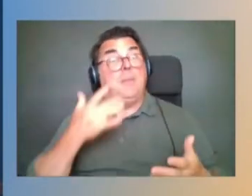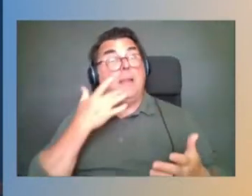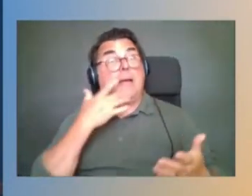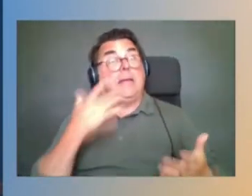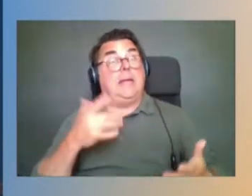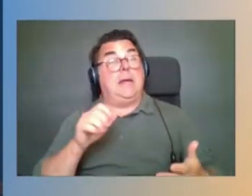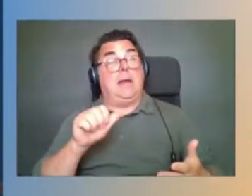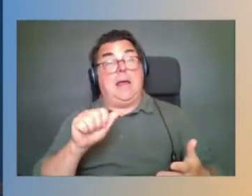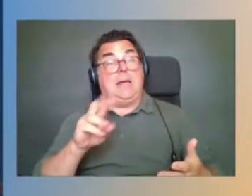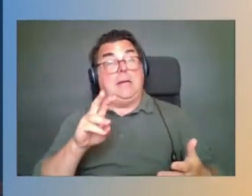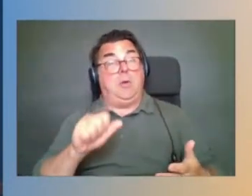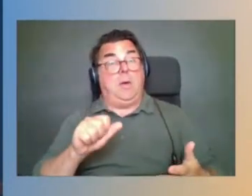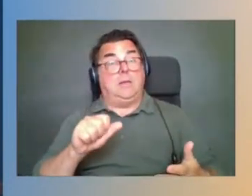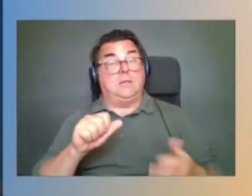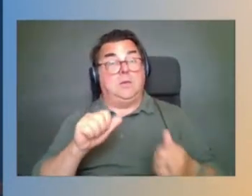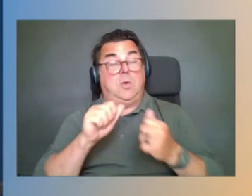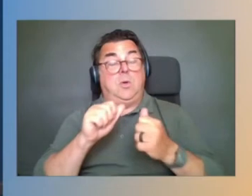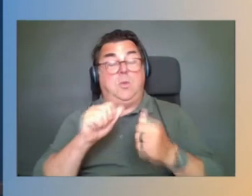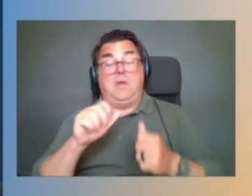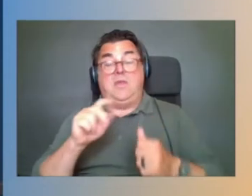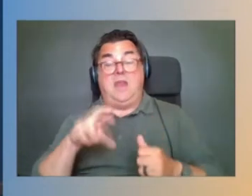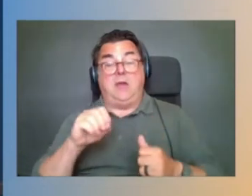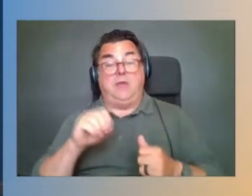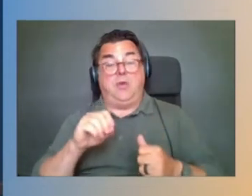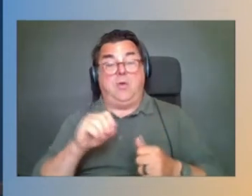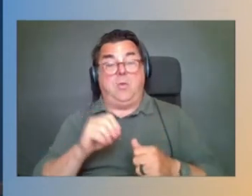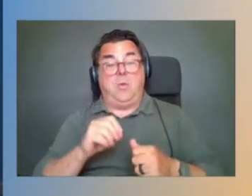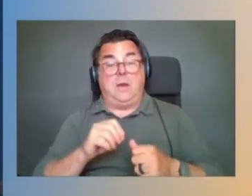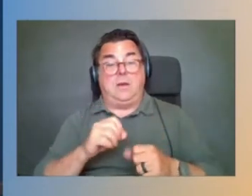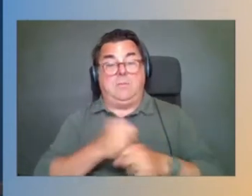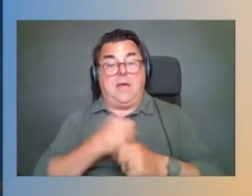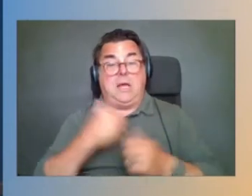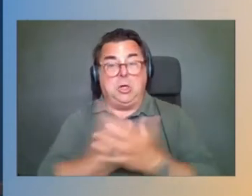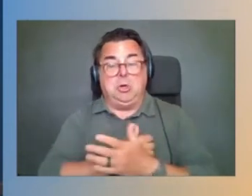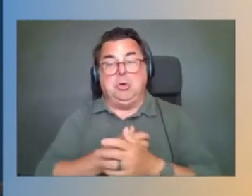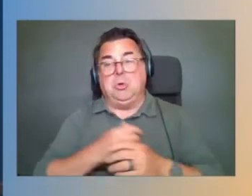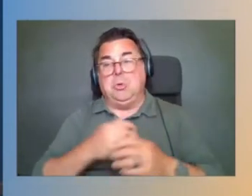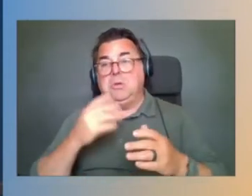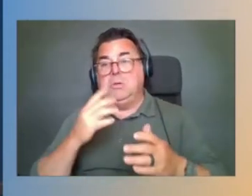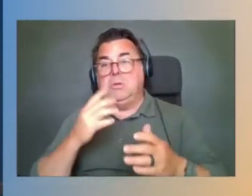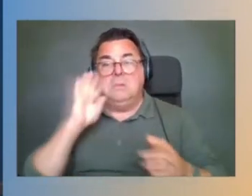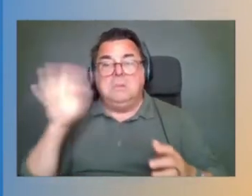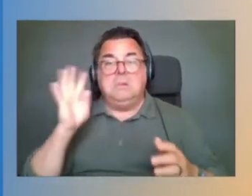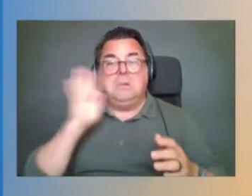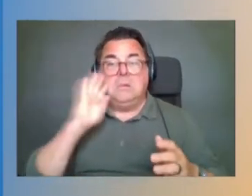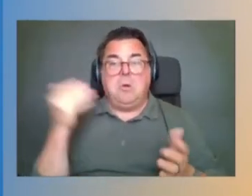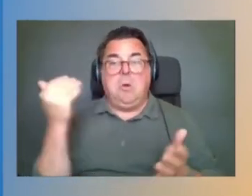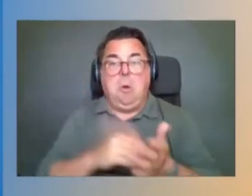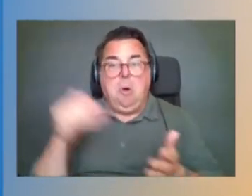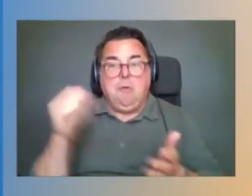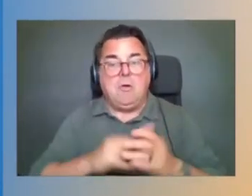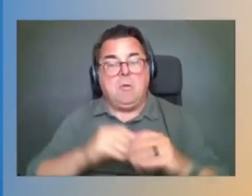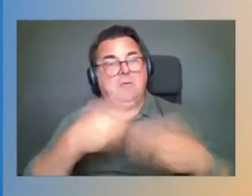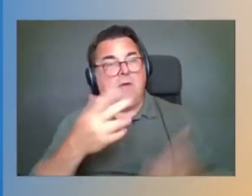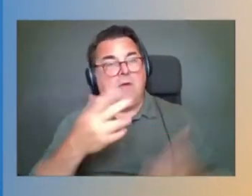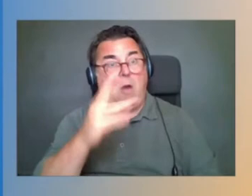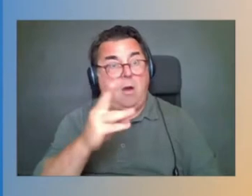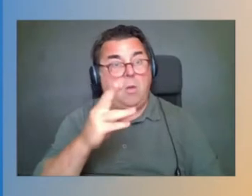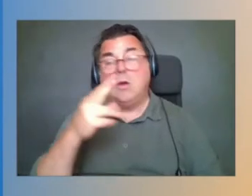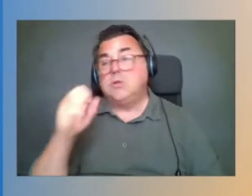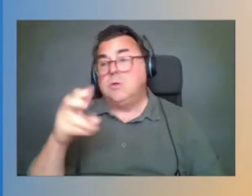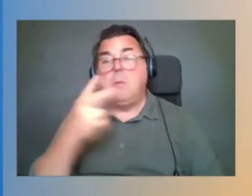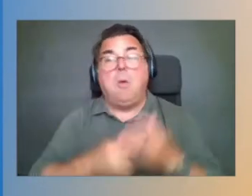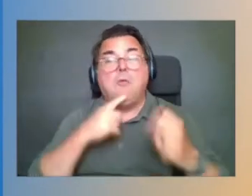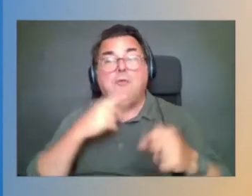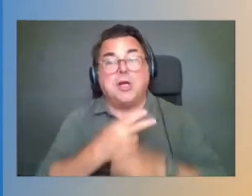and so incrementally, and just deliver so much new innovation to customers, with hardware and software, which, if you would have